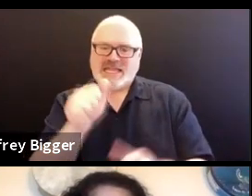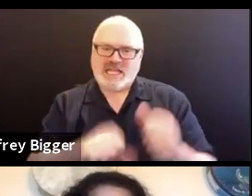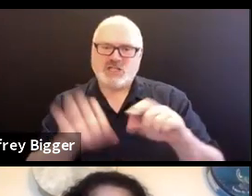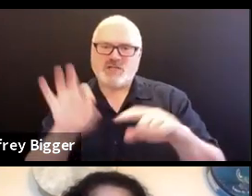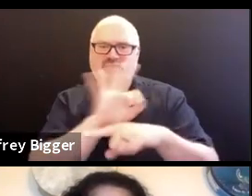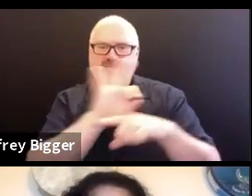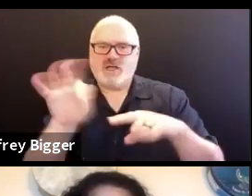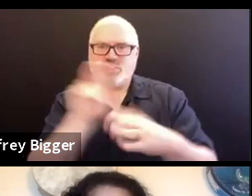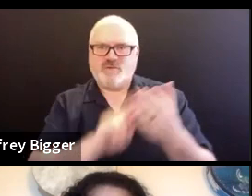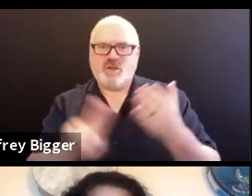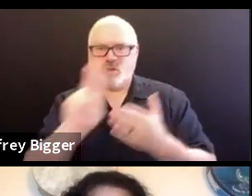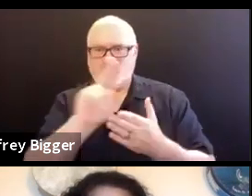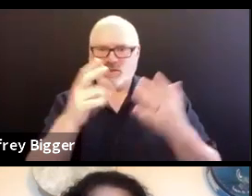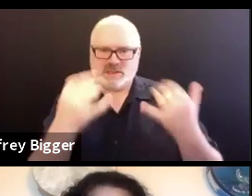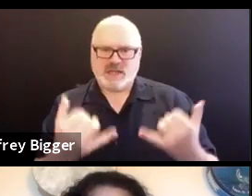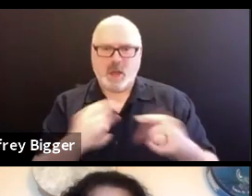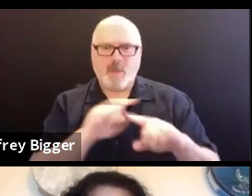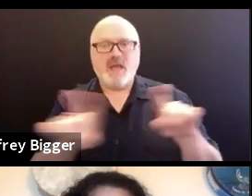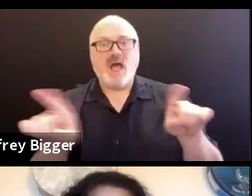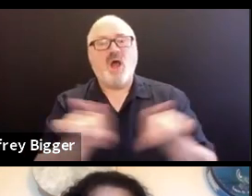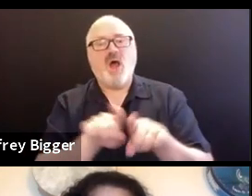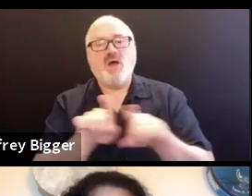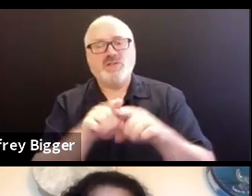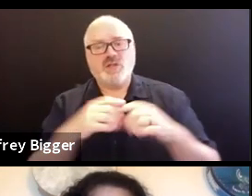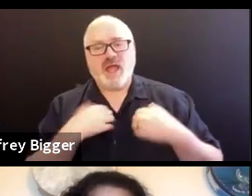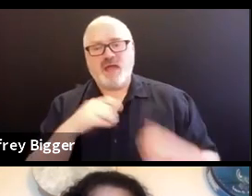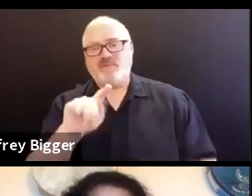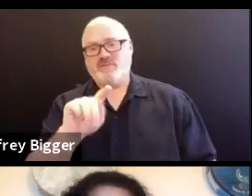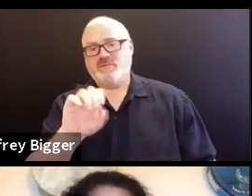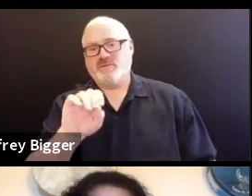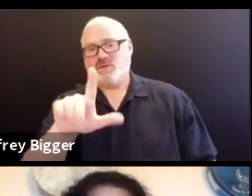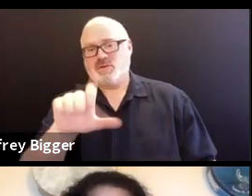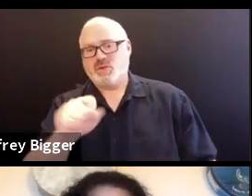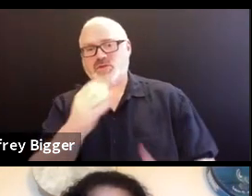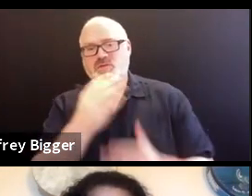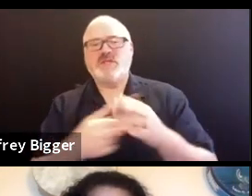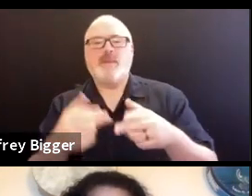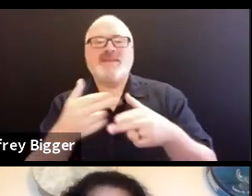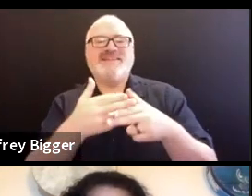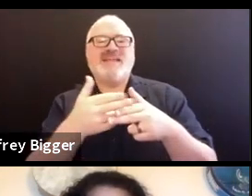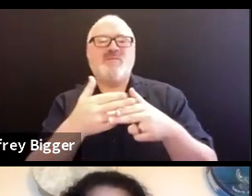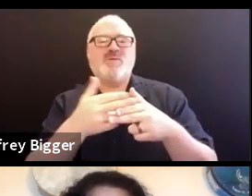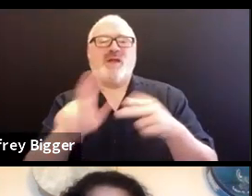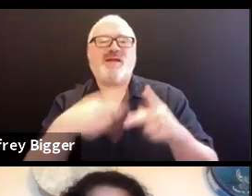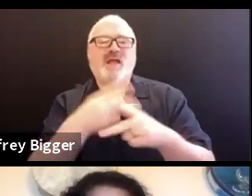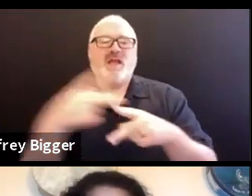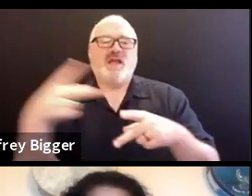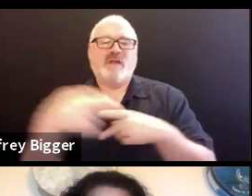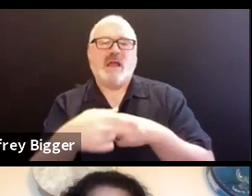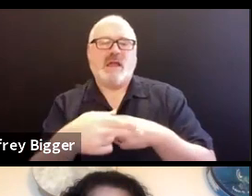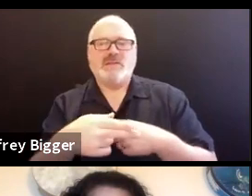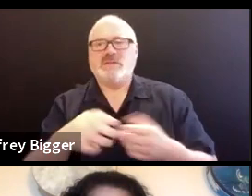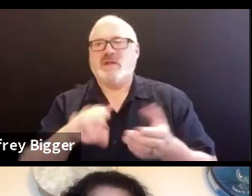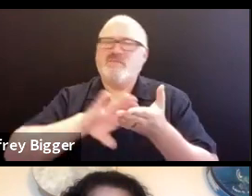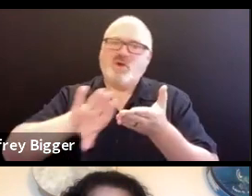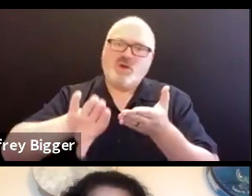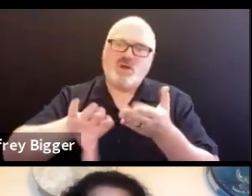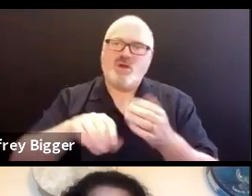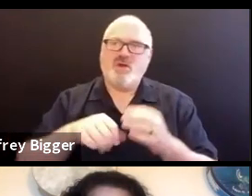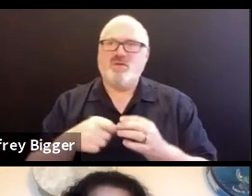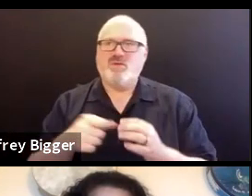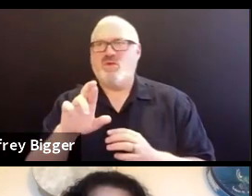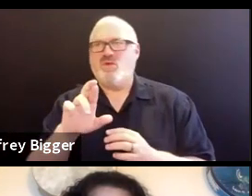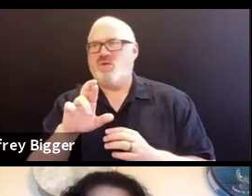university. But we also have tools in the toolbox for some temporary kinds of things like furloughs